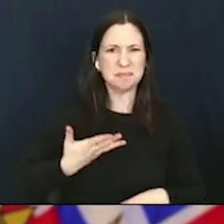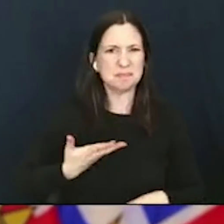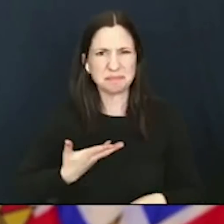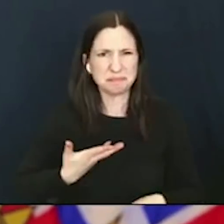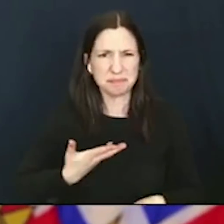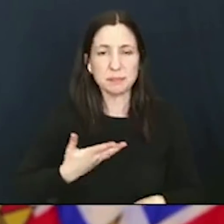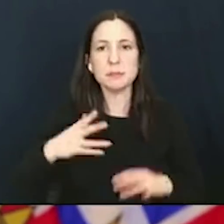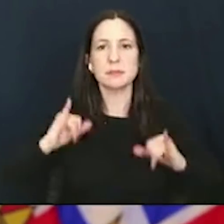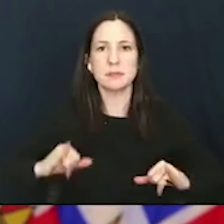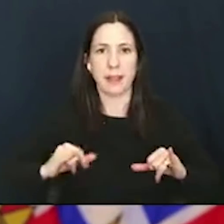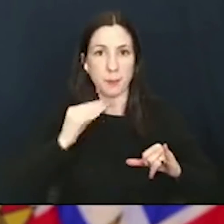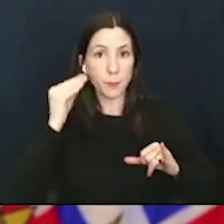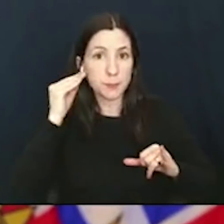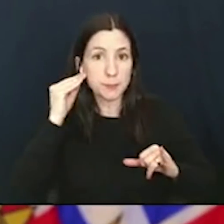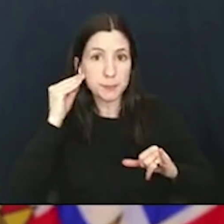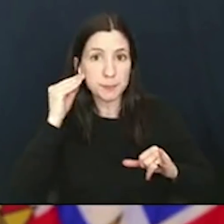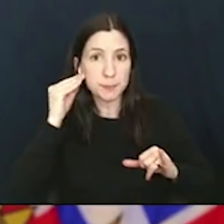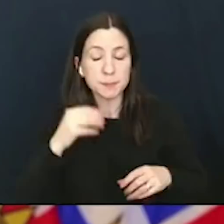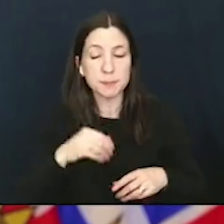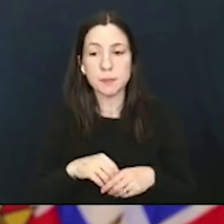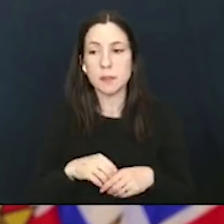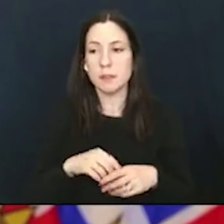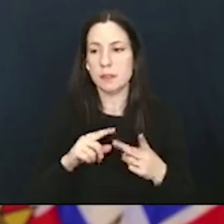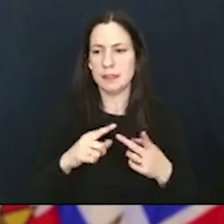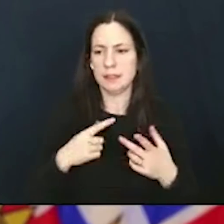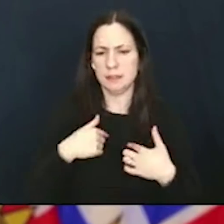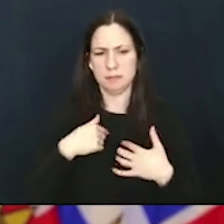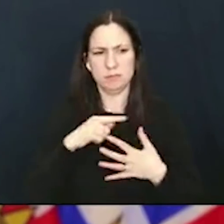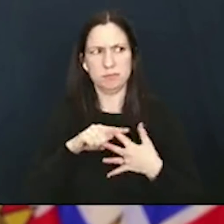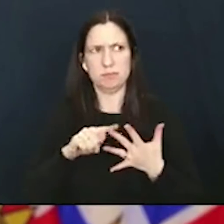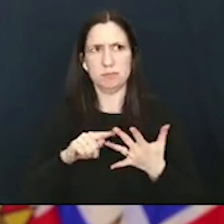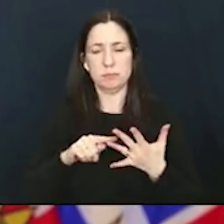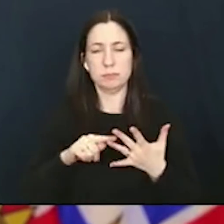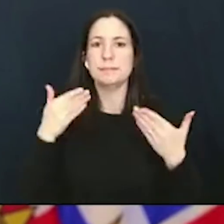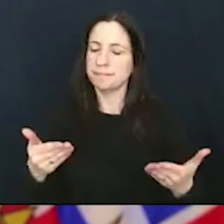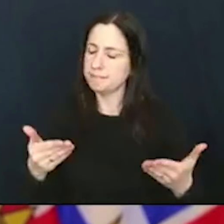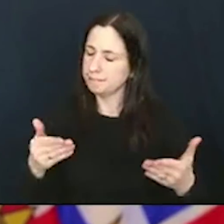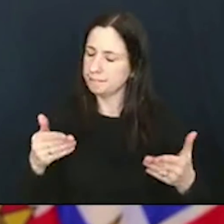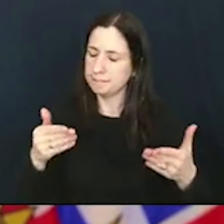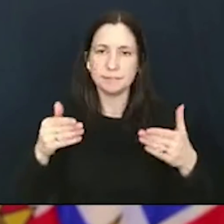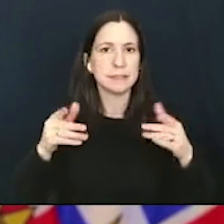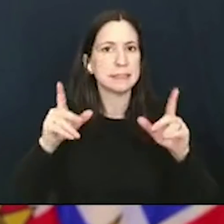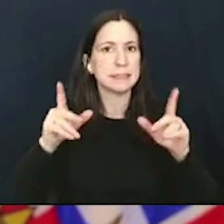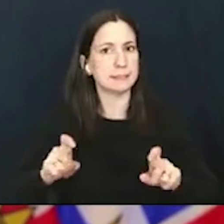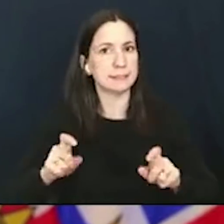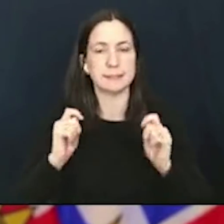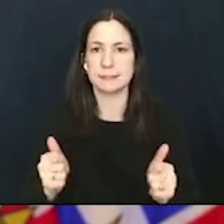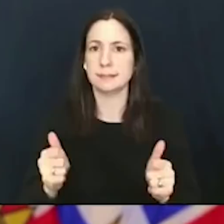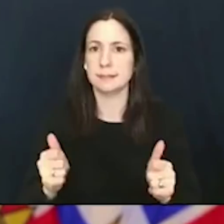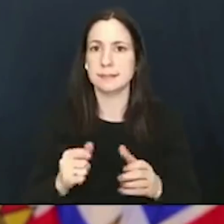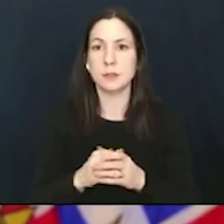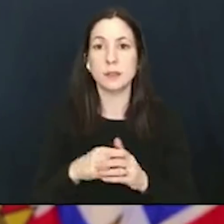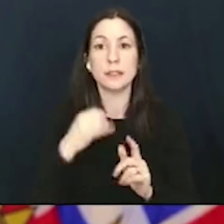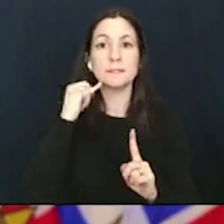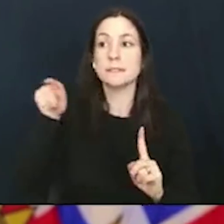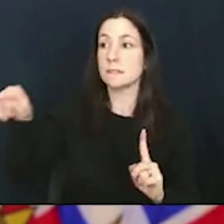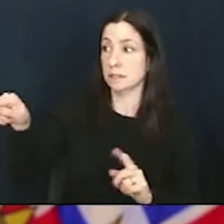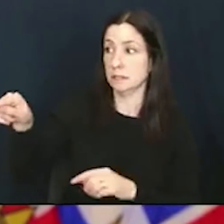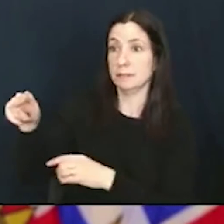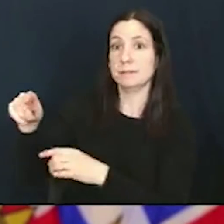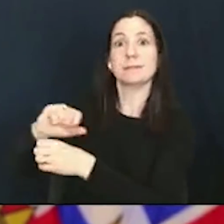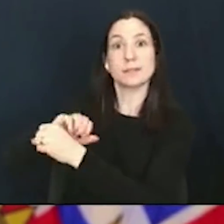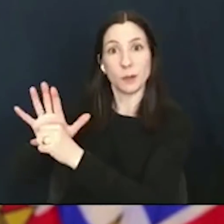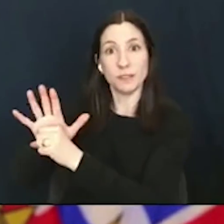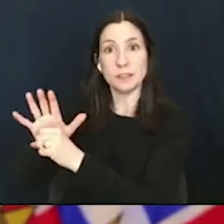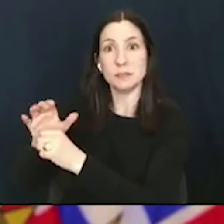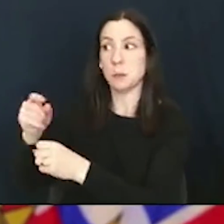to getting tested immediately if we have concerns or if we've been in contact with somebody who has concerns. Making